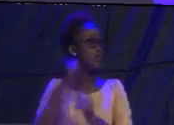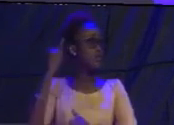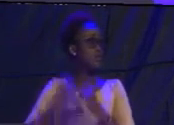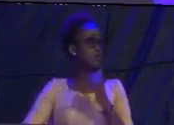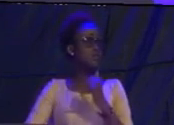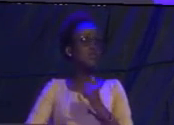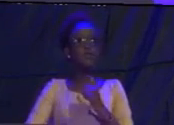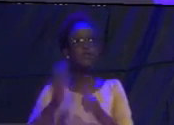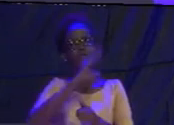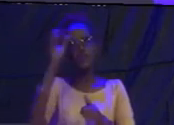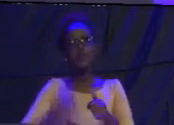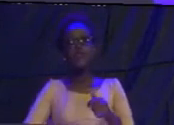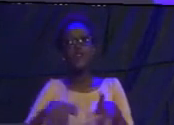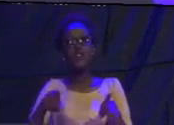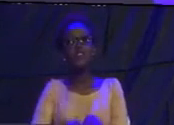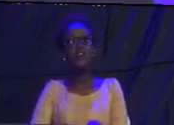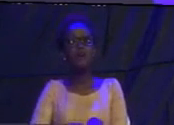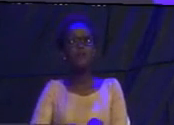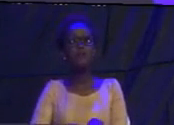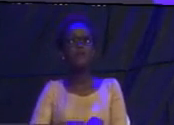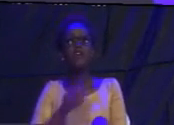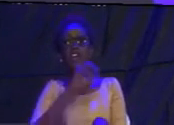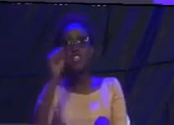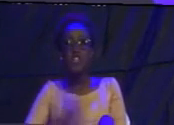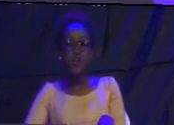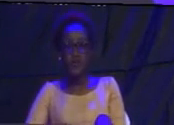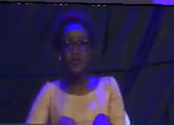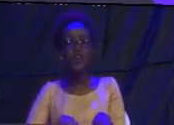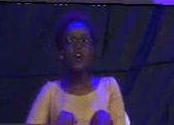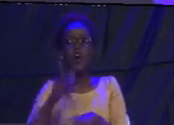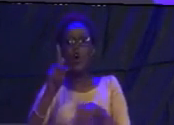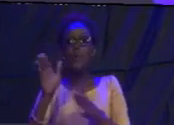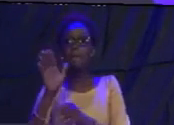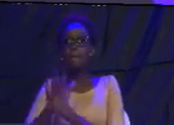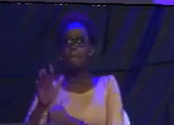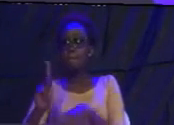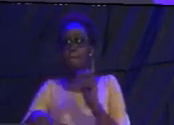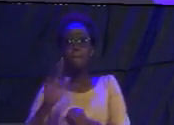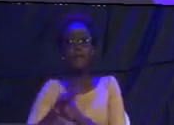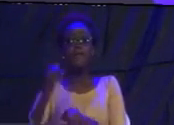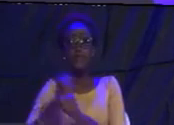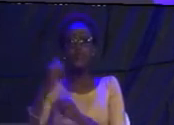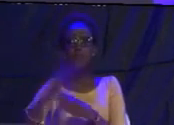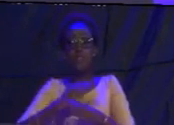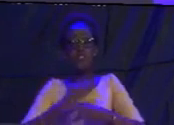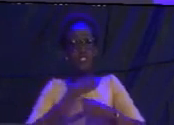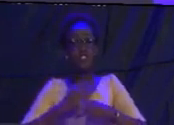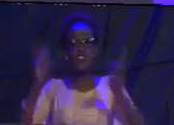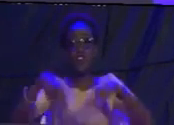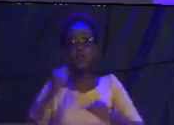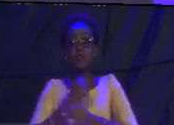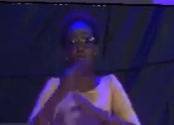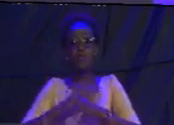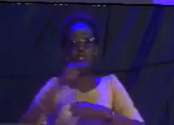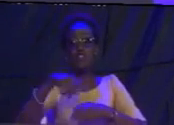Africa yabaye umugabane wa mbere abashoramari bashyizemo imari yabo kurusha ahandi ku isi. Africa was